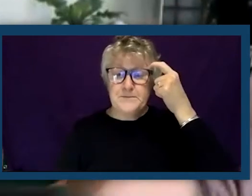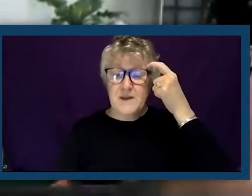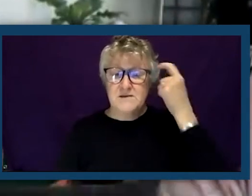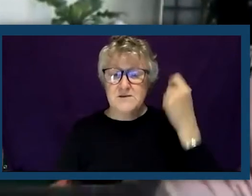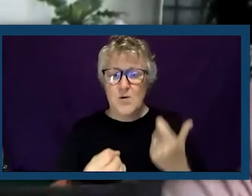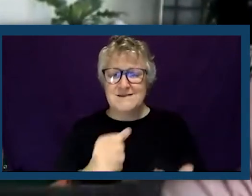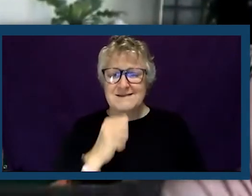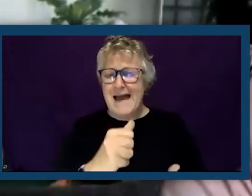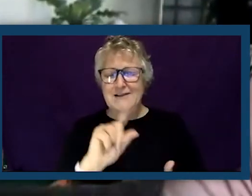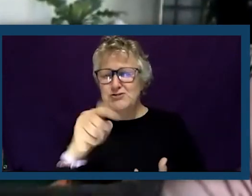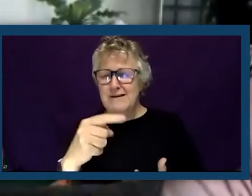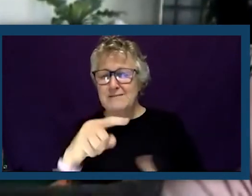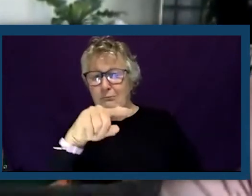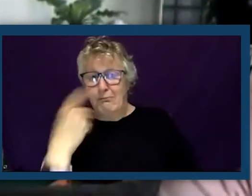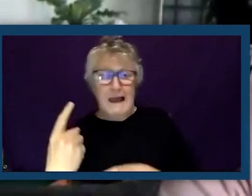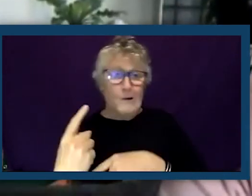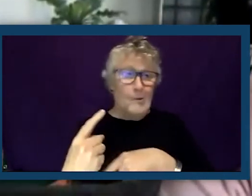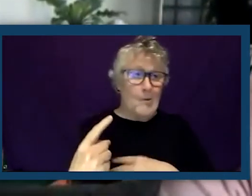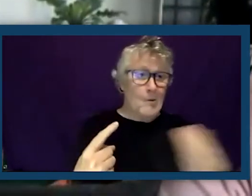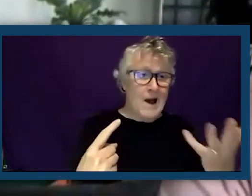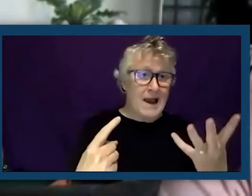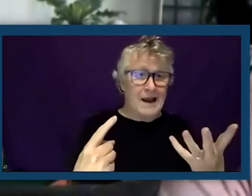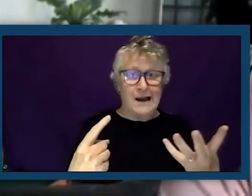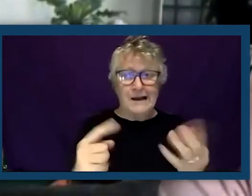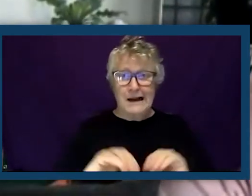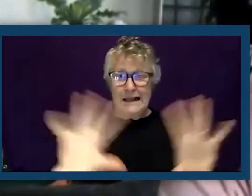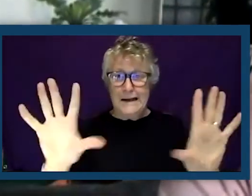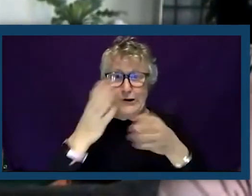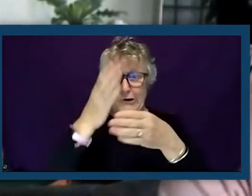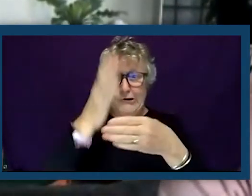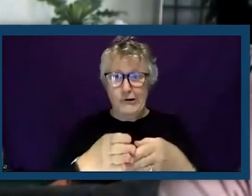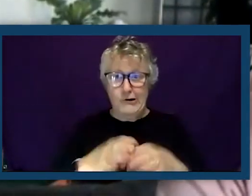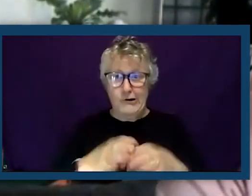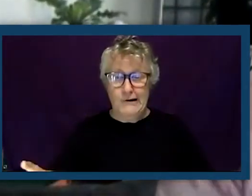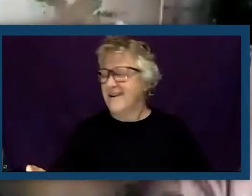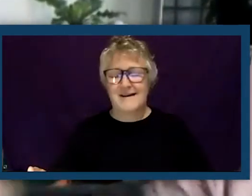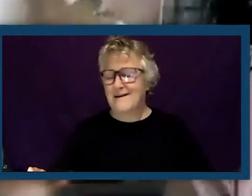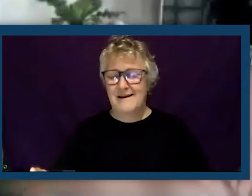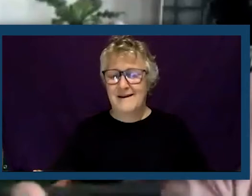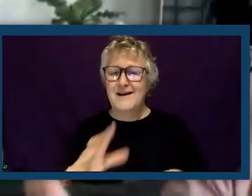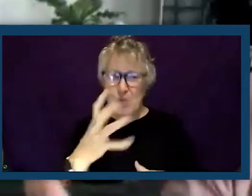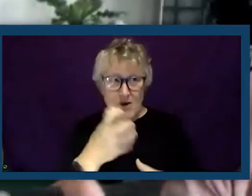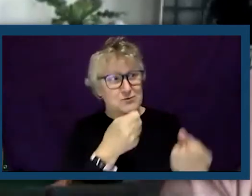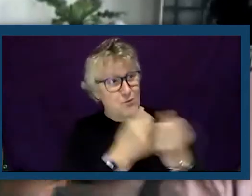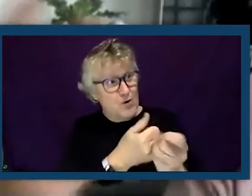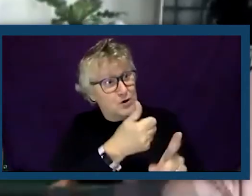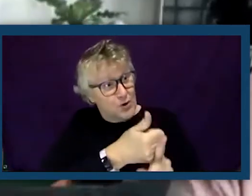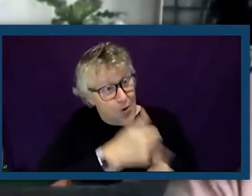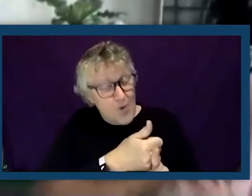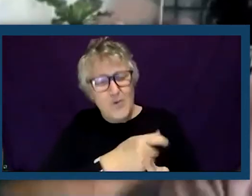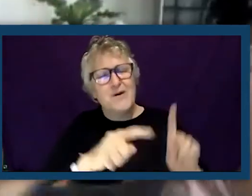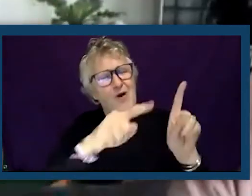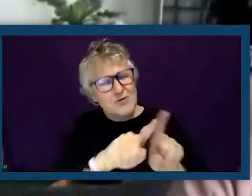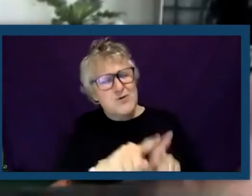a black or white for these folks, right? There are options there. If you do want to support one of your own, this is why you should support the